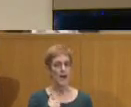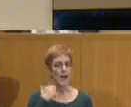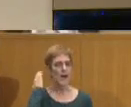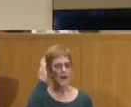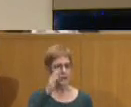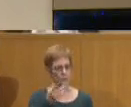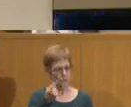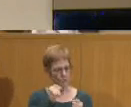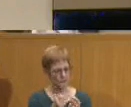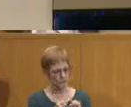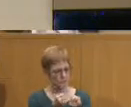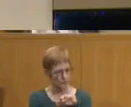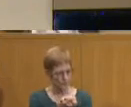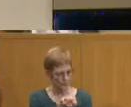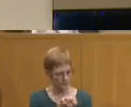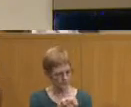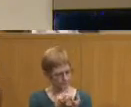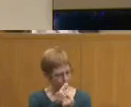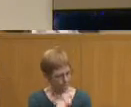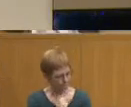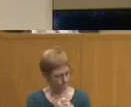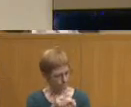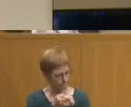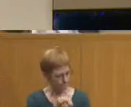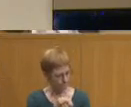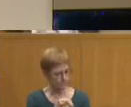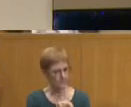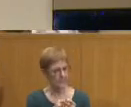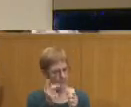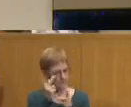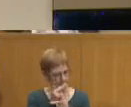your left hand on the Bible, raise your right,